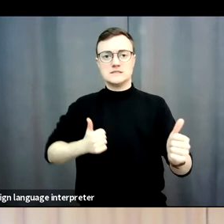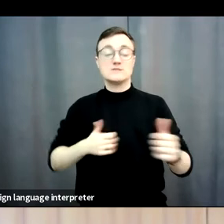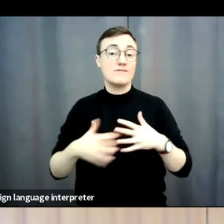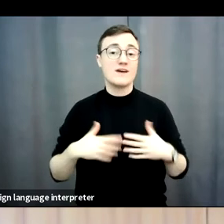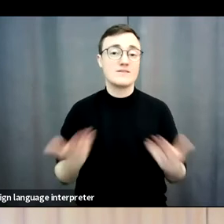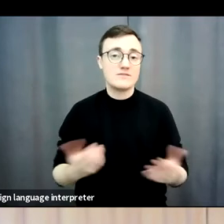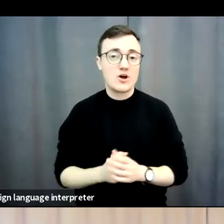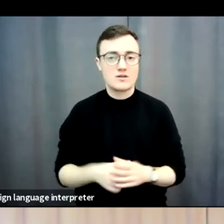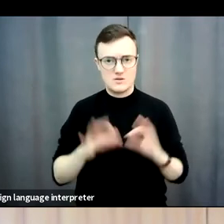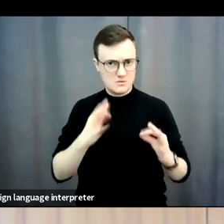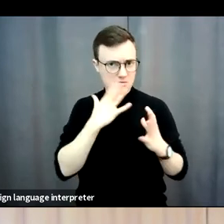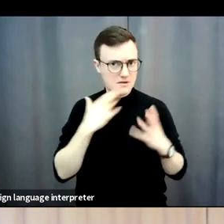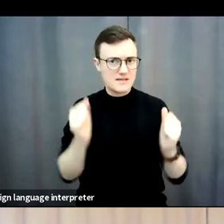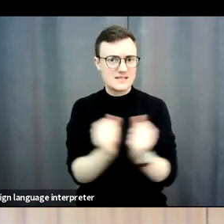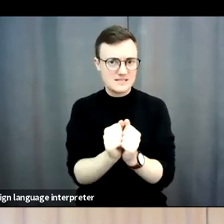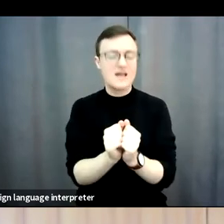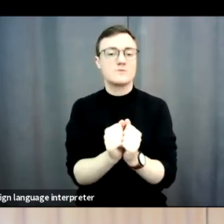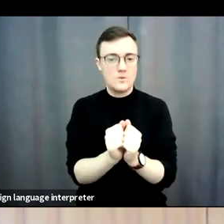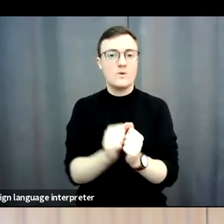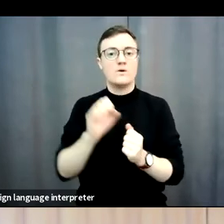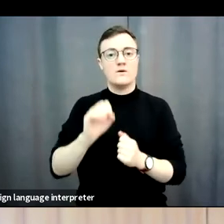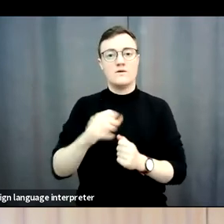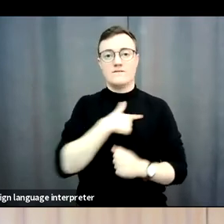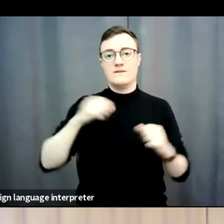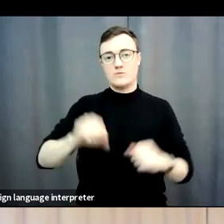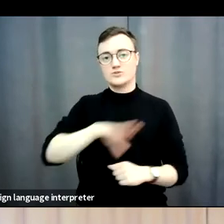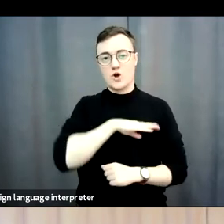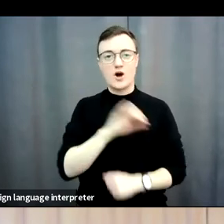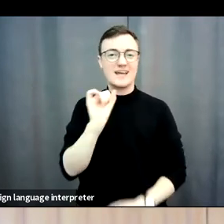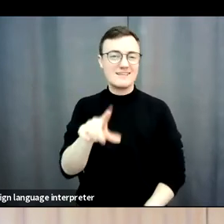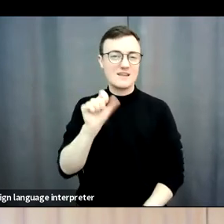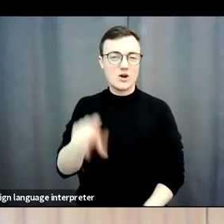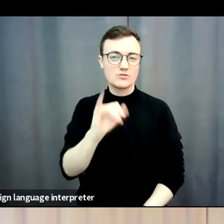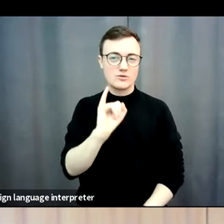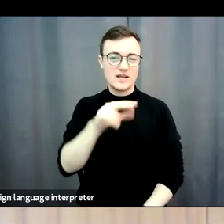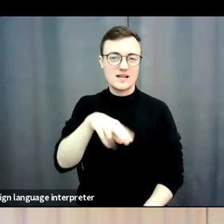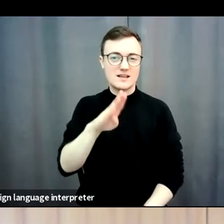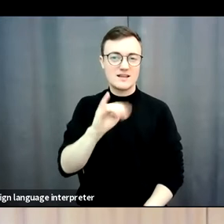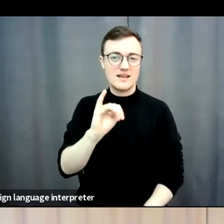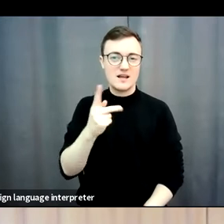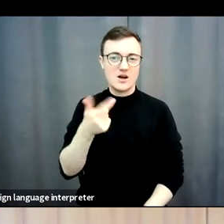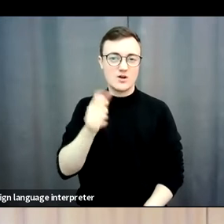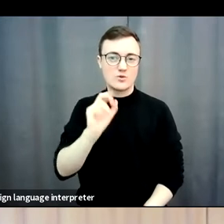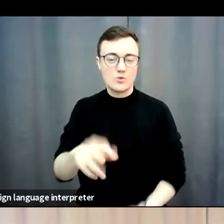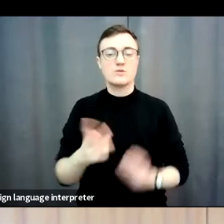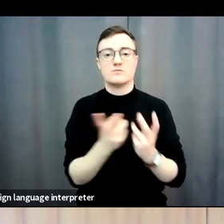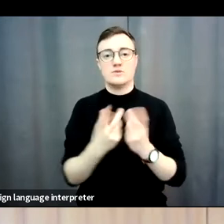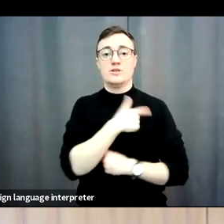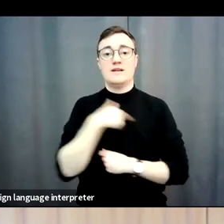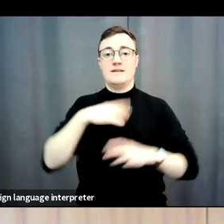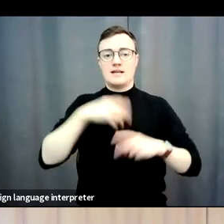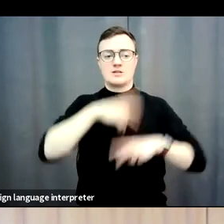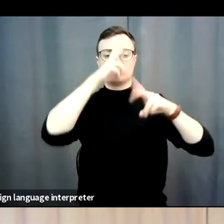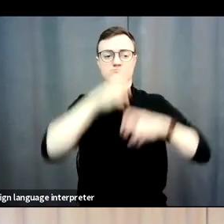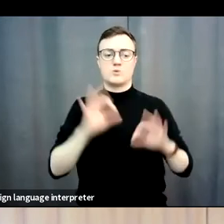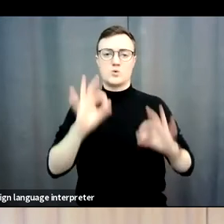achieve this would be to apply indicators that makes it possible for us to monitor development and living conditions for